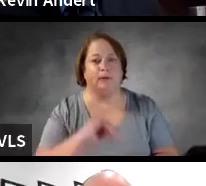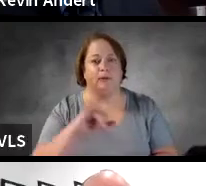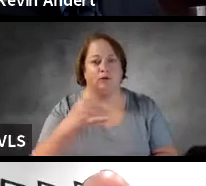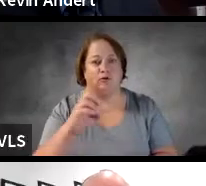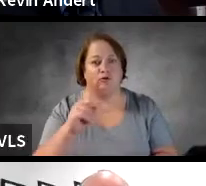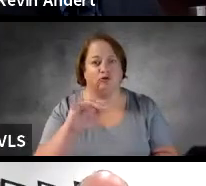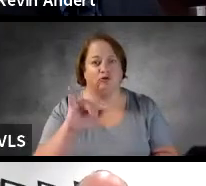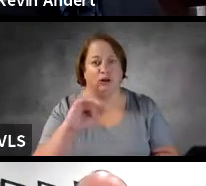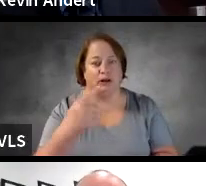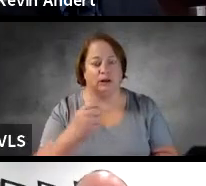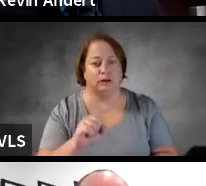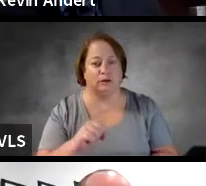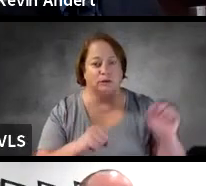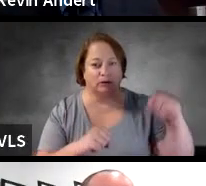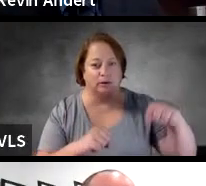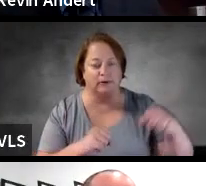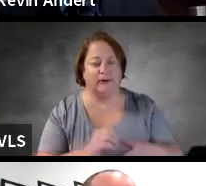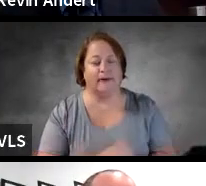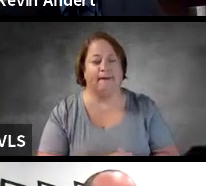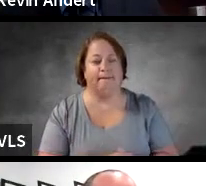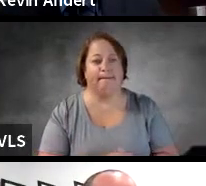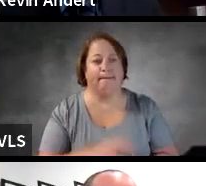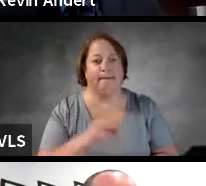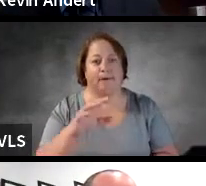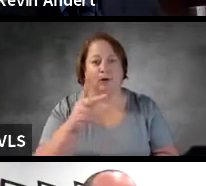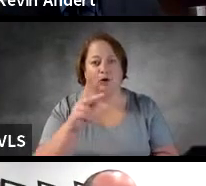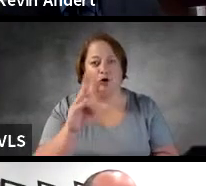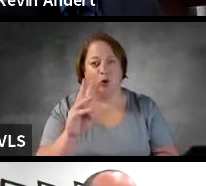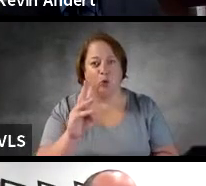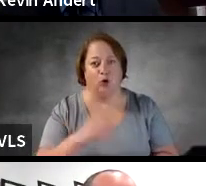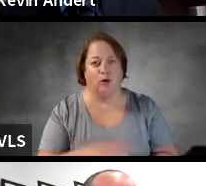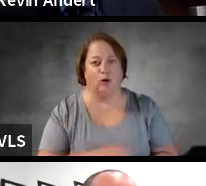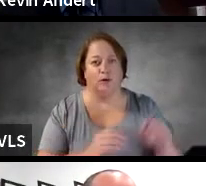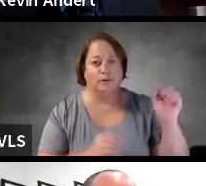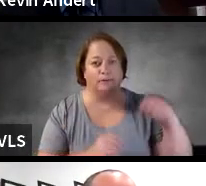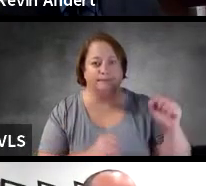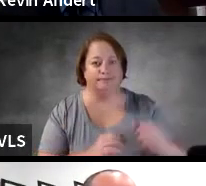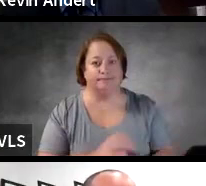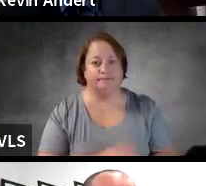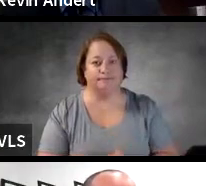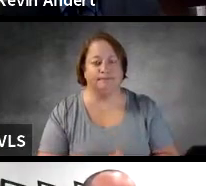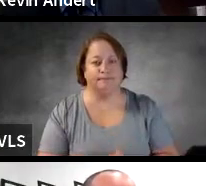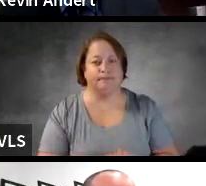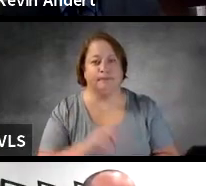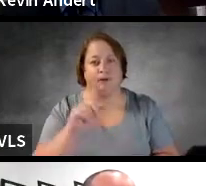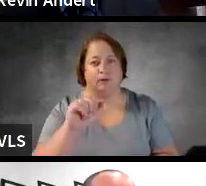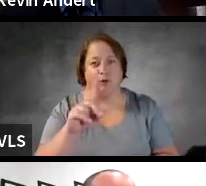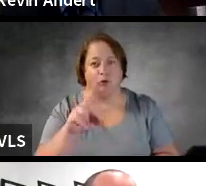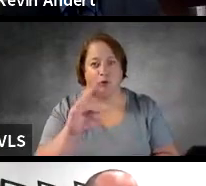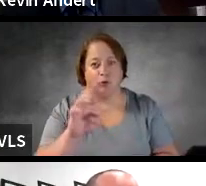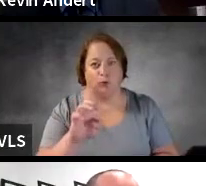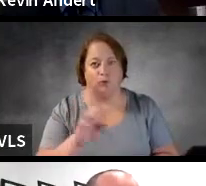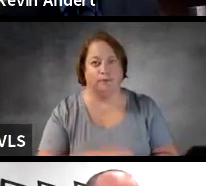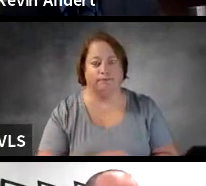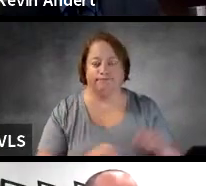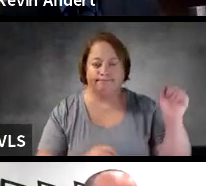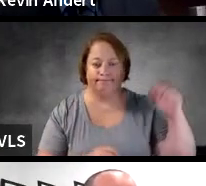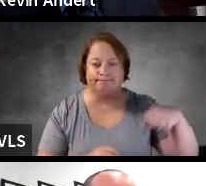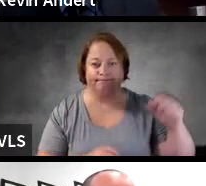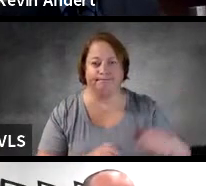Jennings? Yes. Kirkwood? Yes. Ledoux?